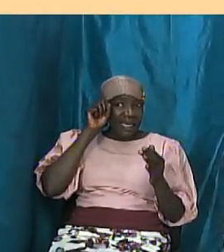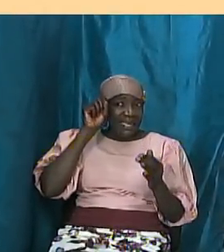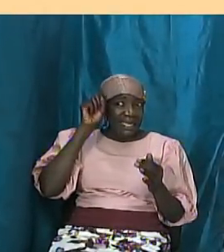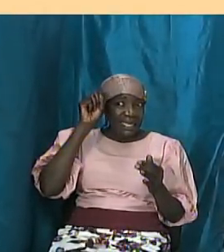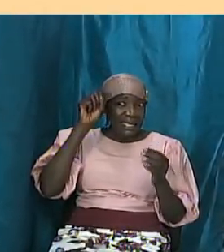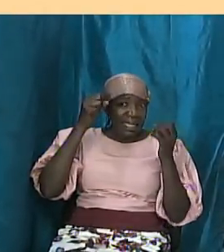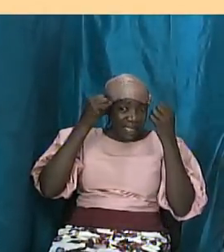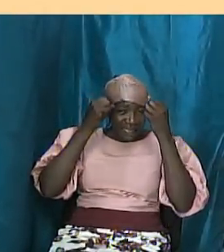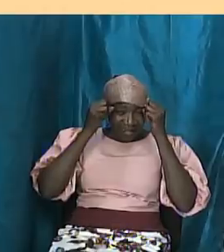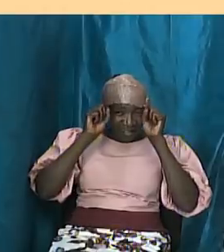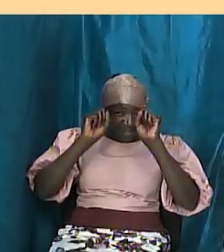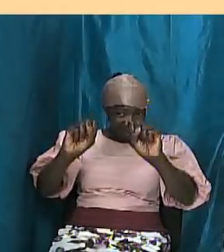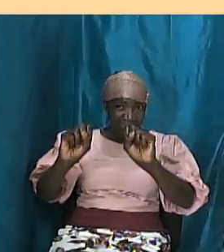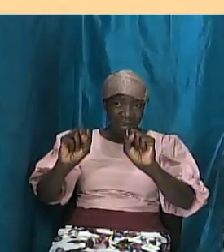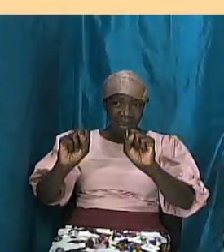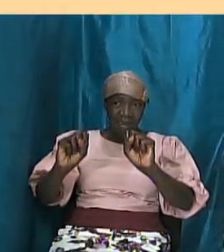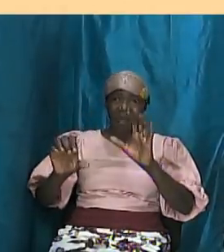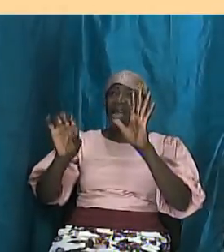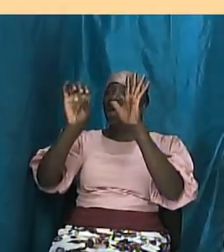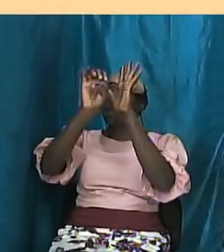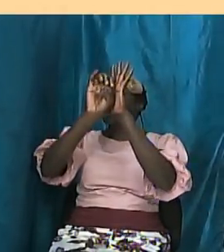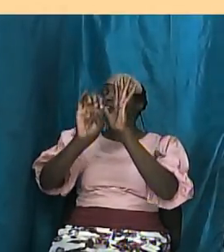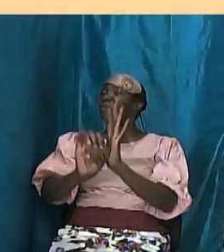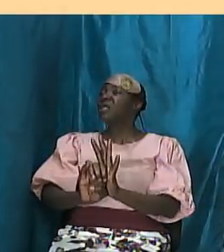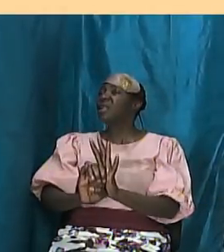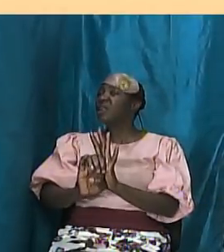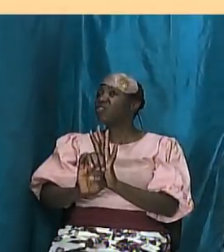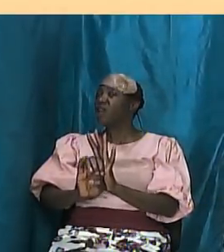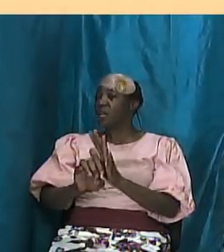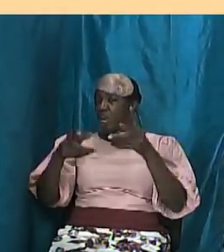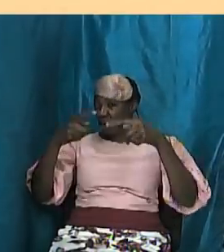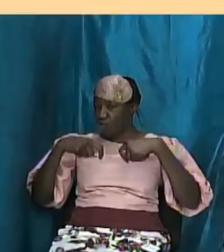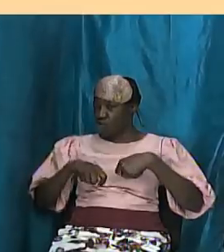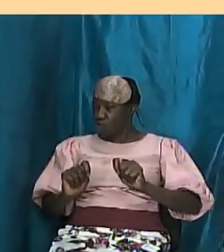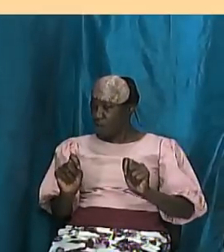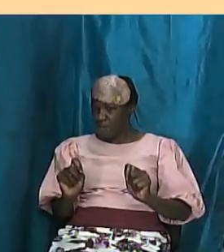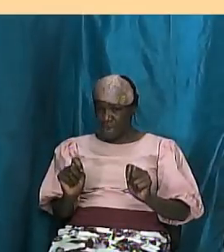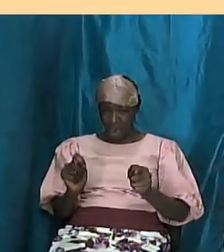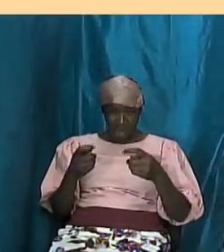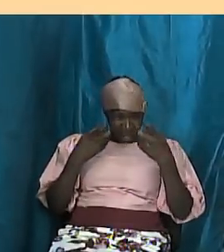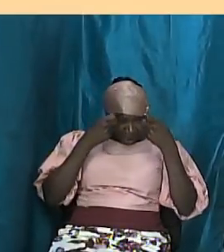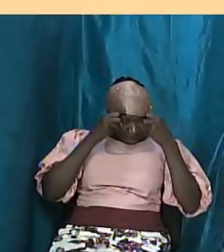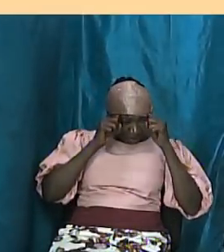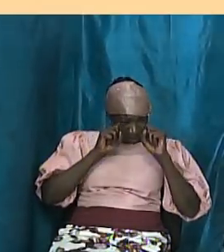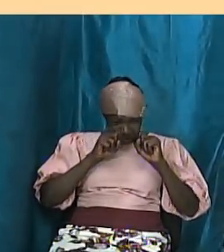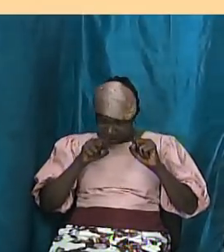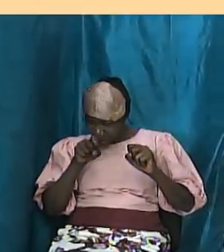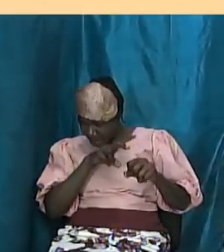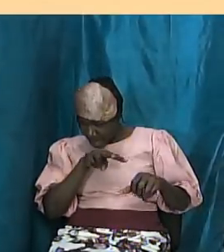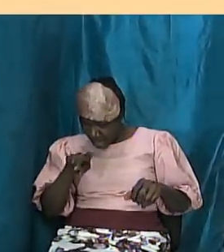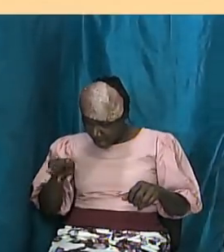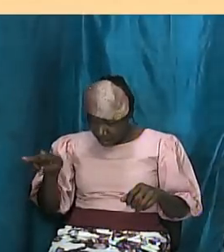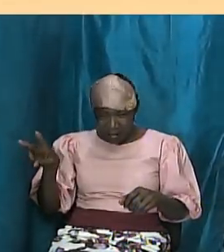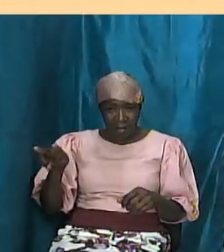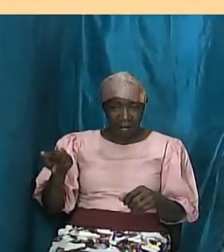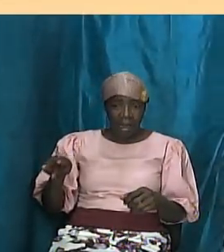explanations and then we try to use that to fit it into the Bible.